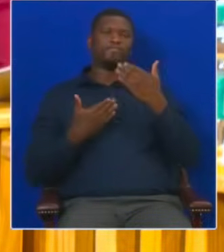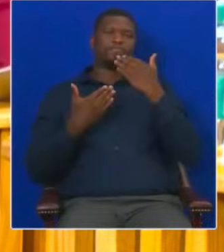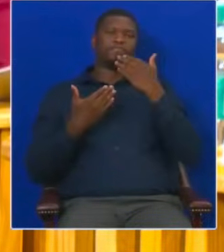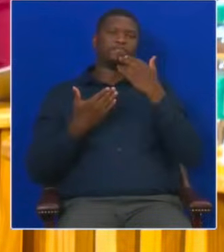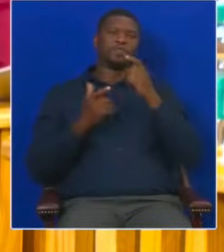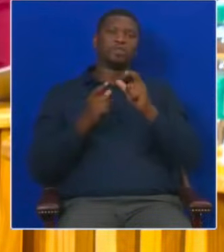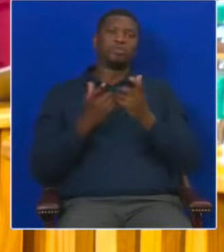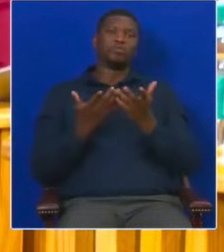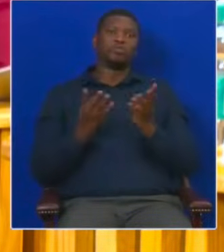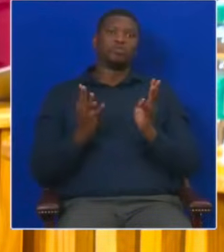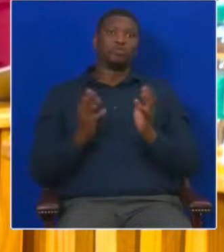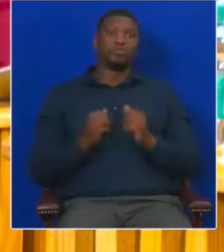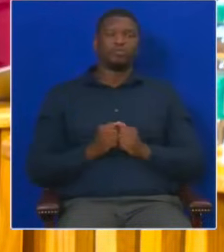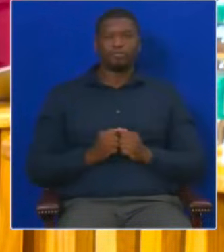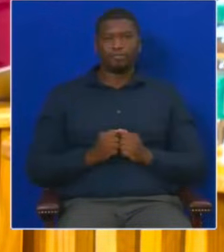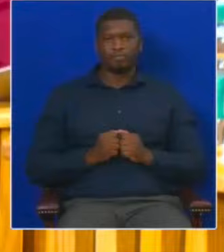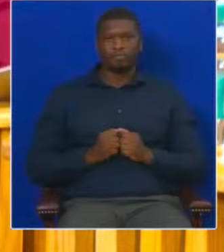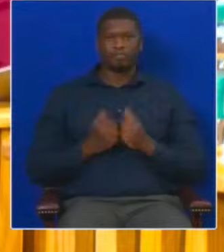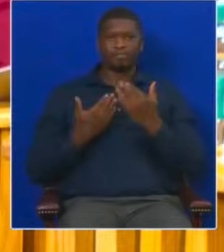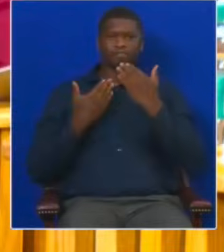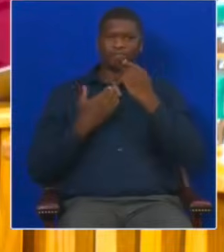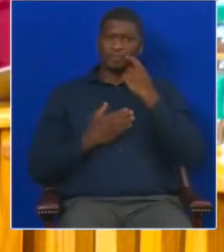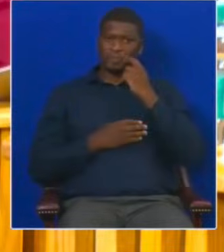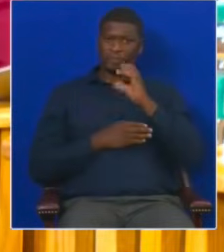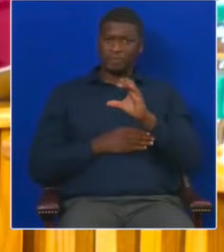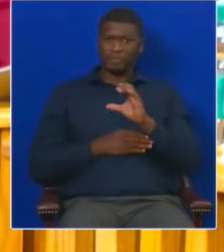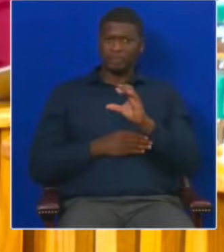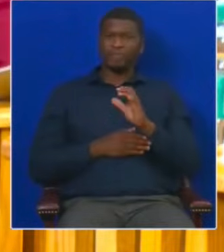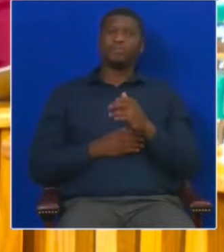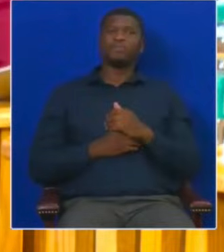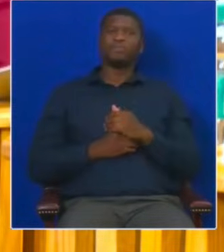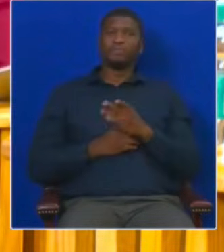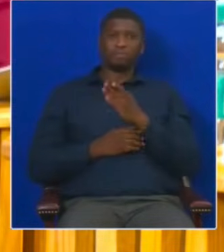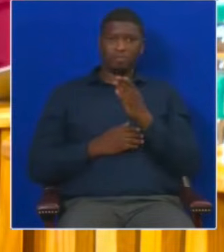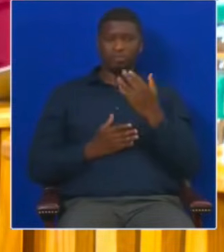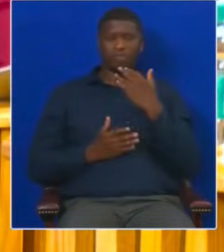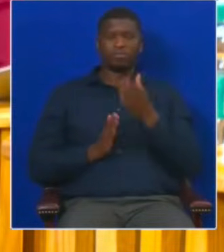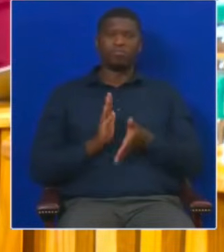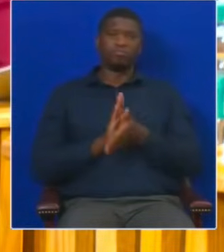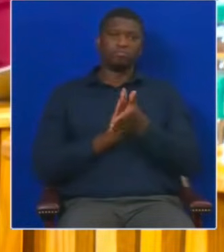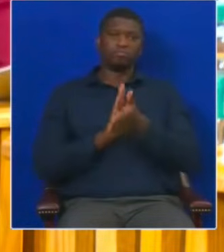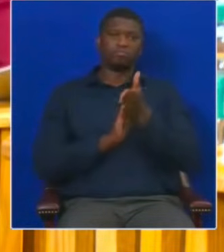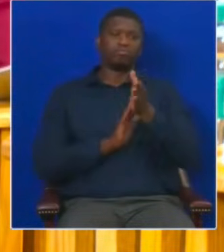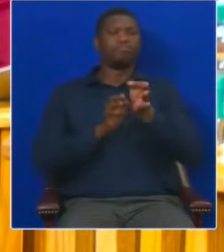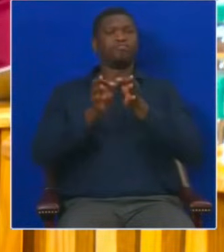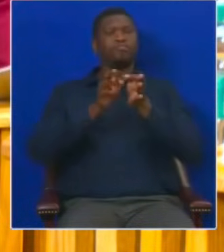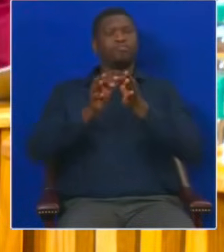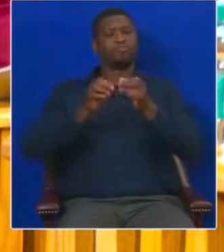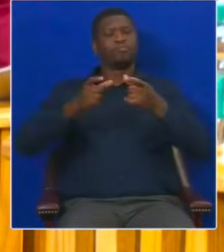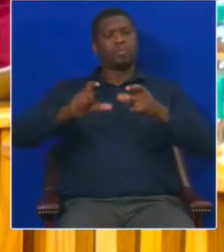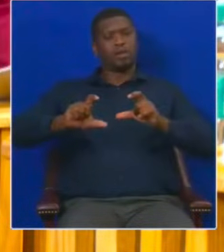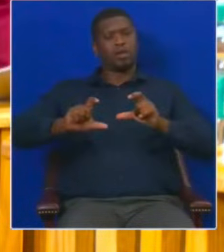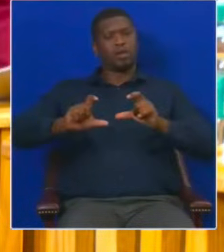Thank you, Witness C. You can proceed to detail the contents of paragraph 56, please.